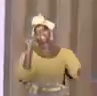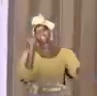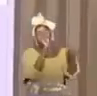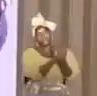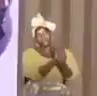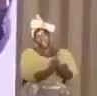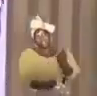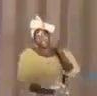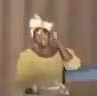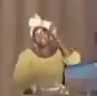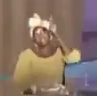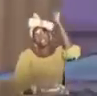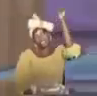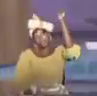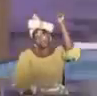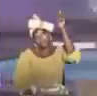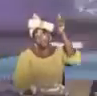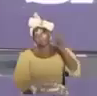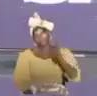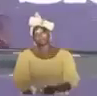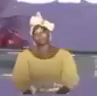Satan cometh to me.